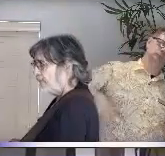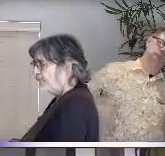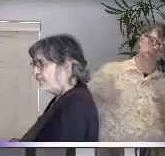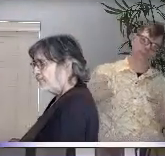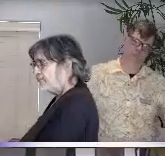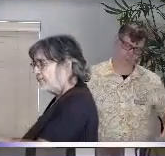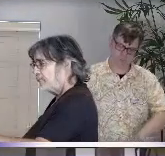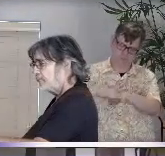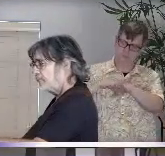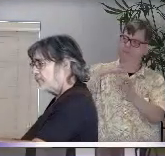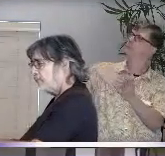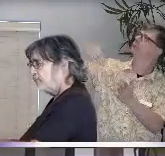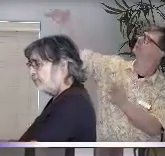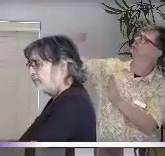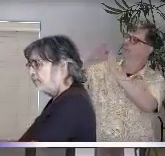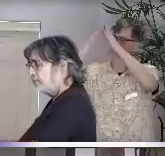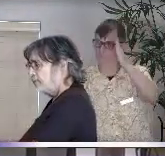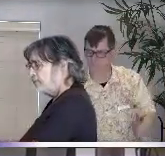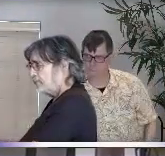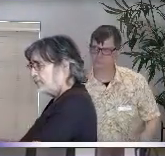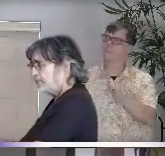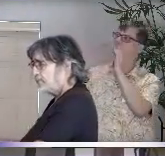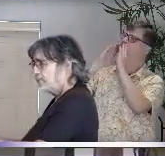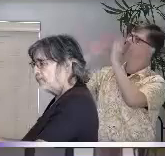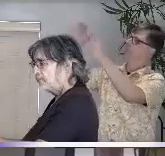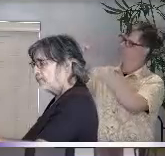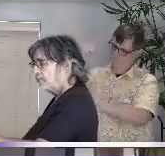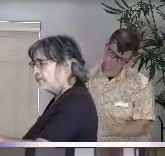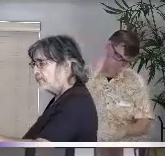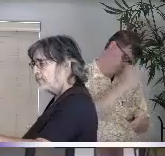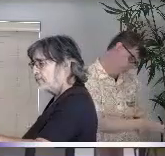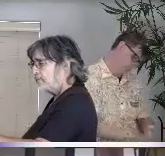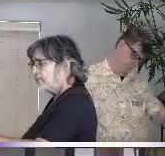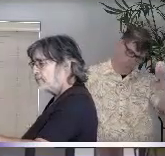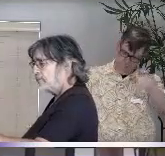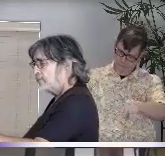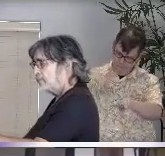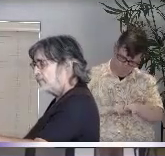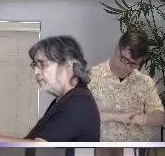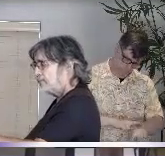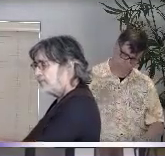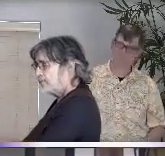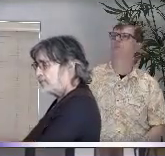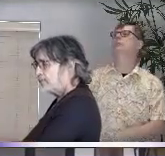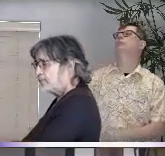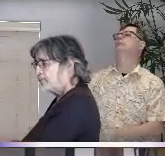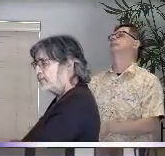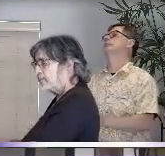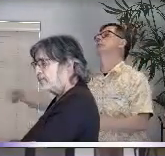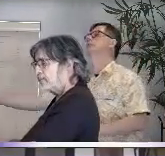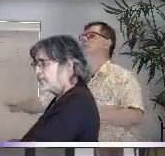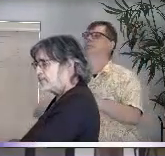tap into the infinite potential and call into play the law. I call that here right now, that each person present,